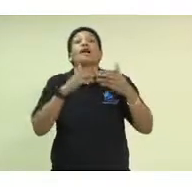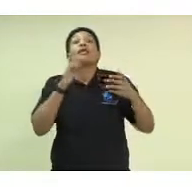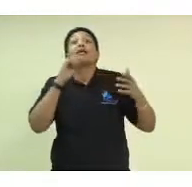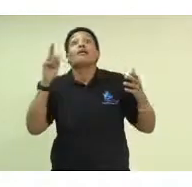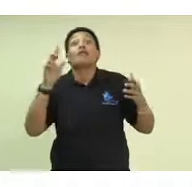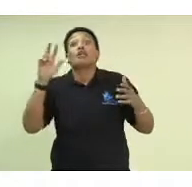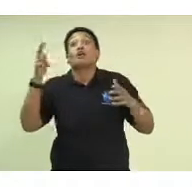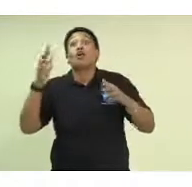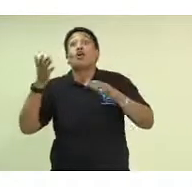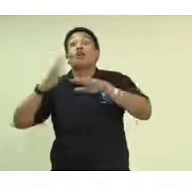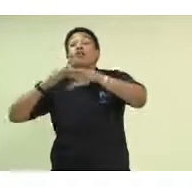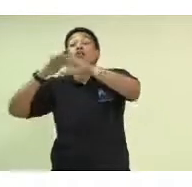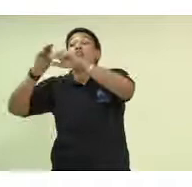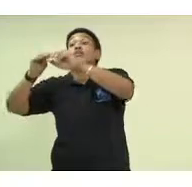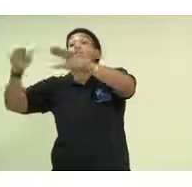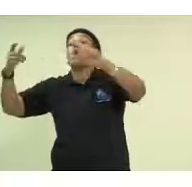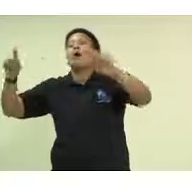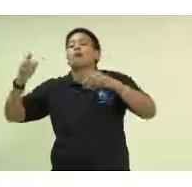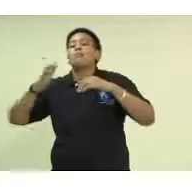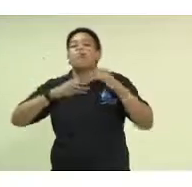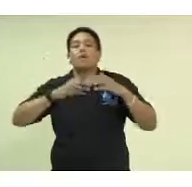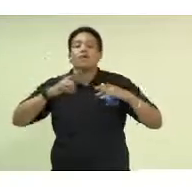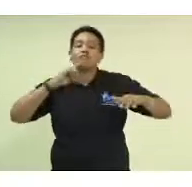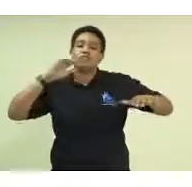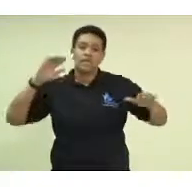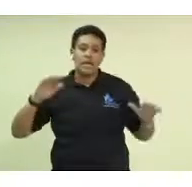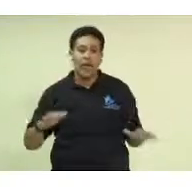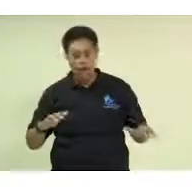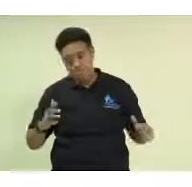wave or whether the seas are calm.